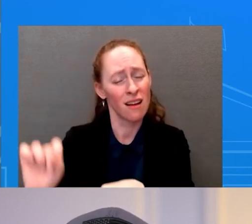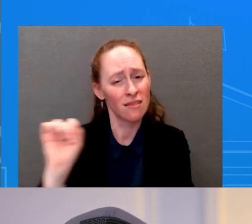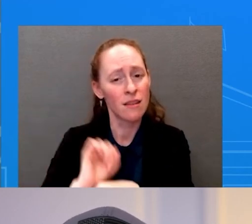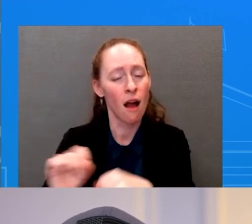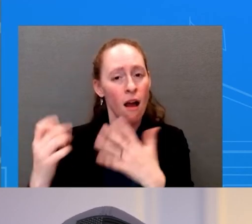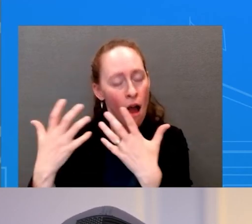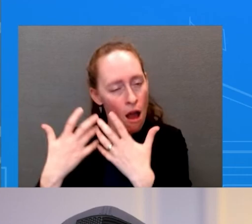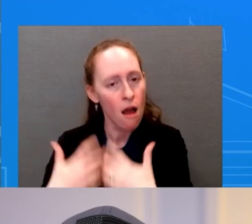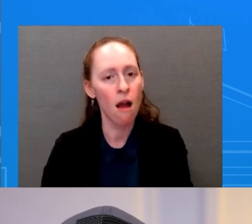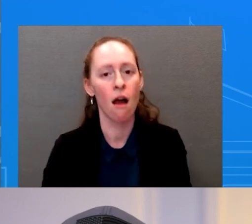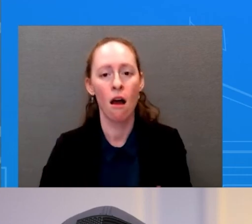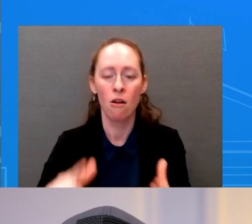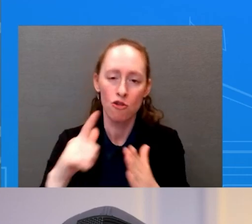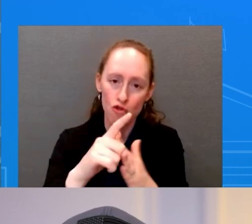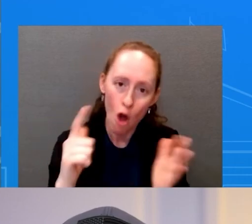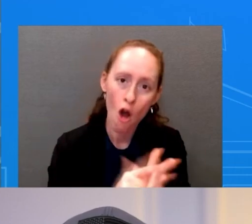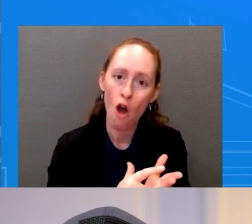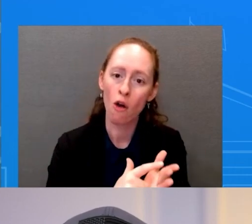people. Now,